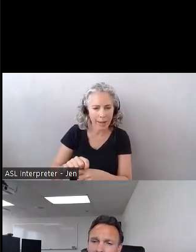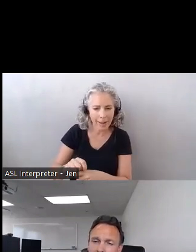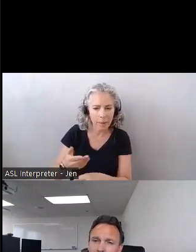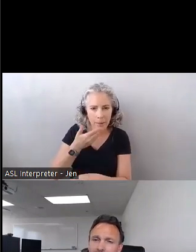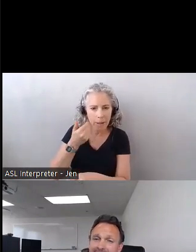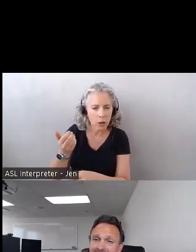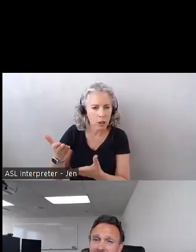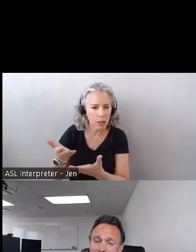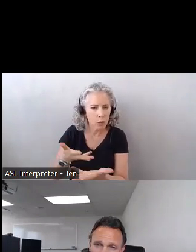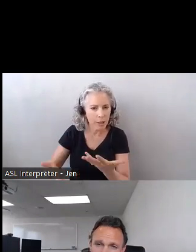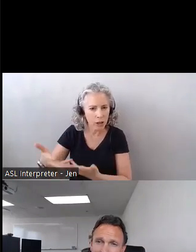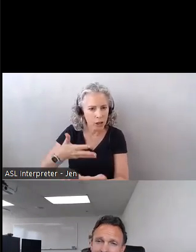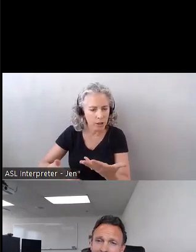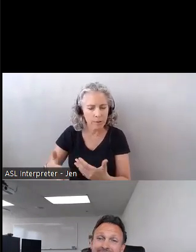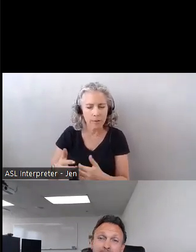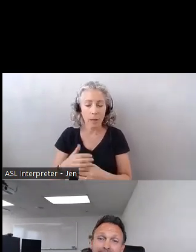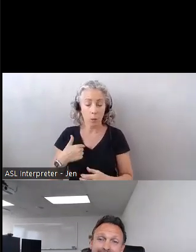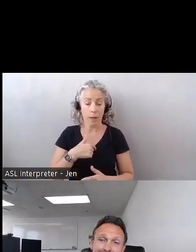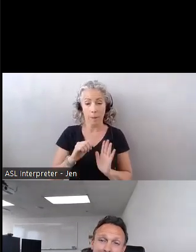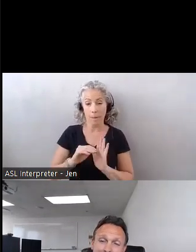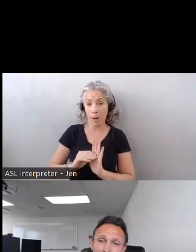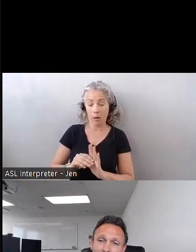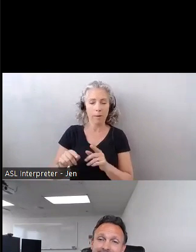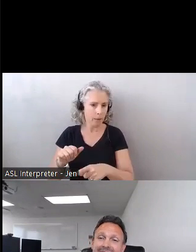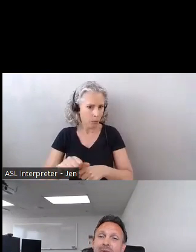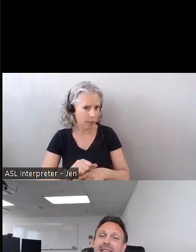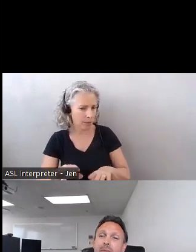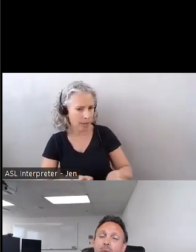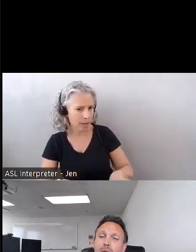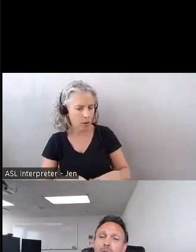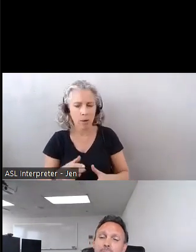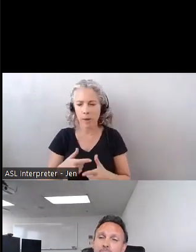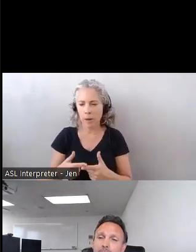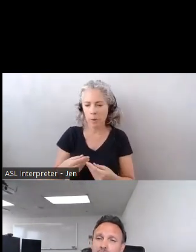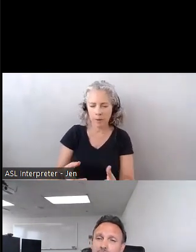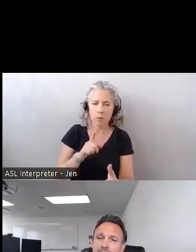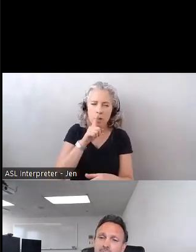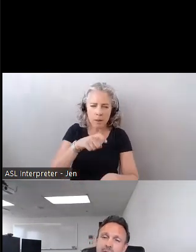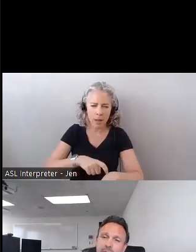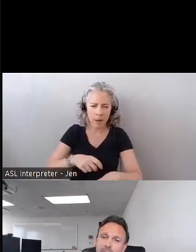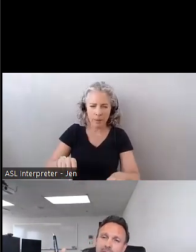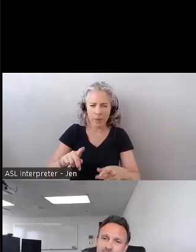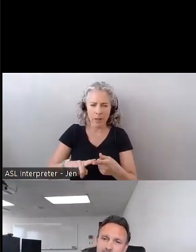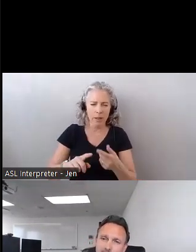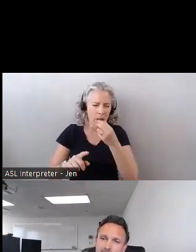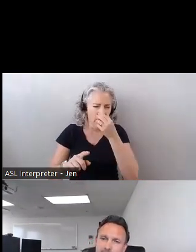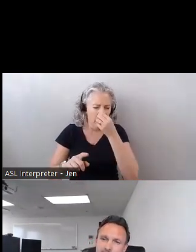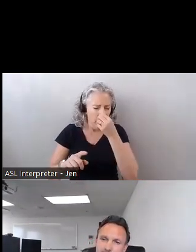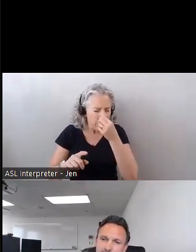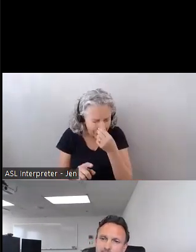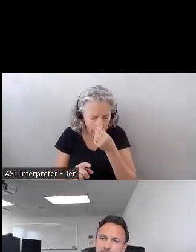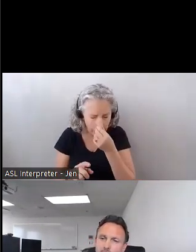interact. We can actually model that behavior. They can practice the behavior for us, and then we can give them real-time opportunities to implement some of